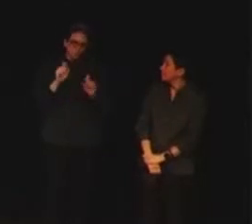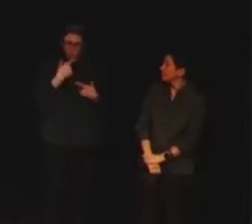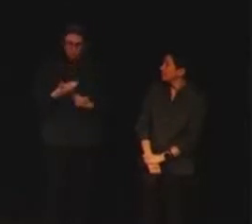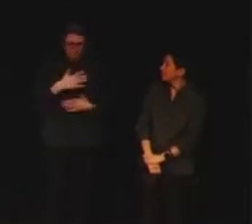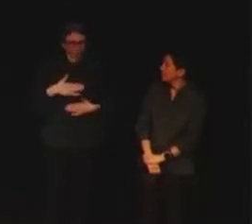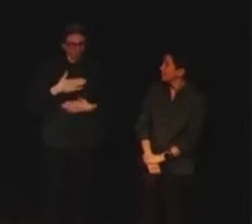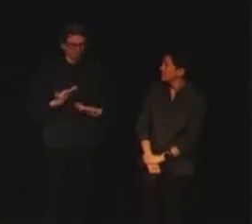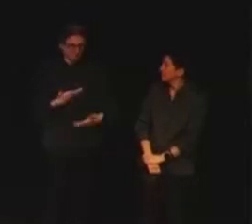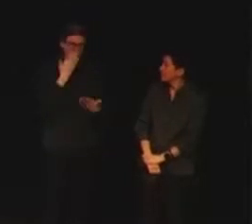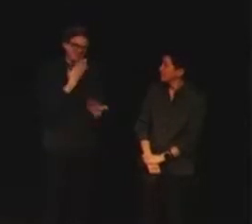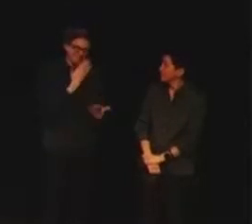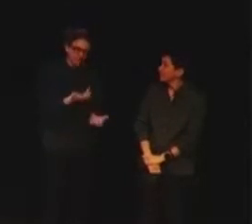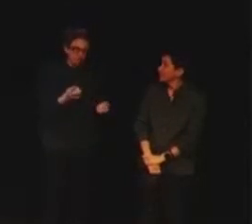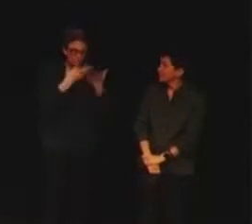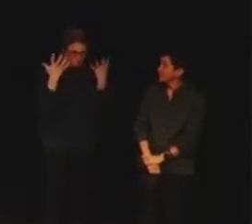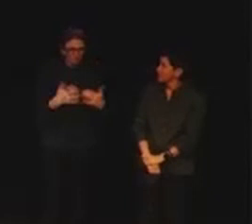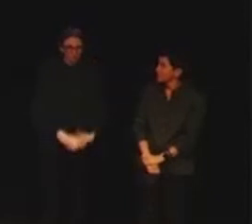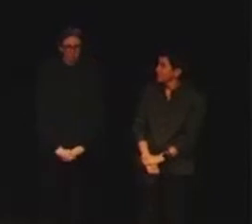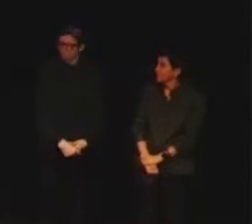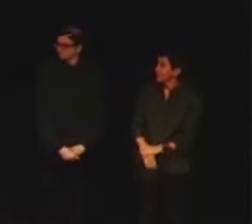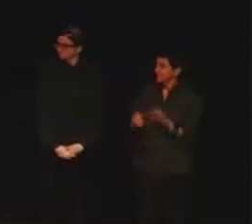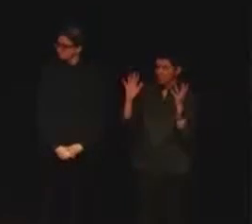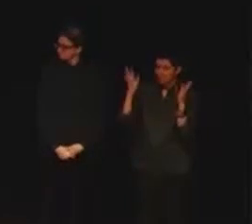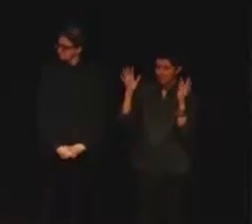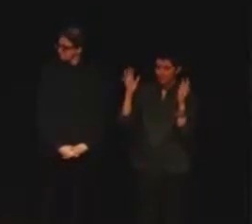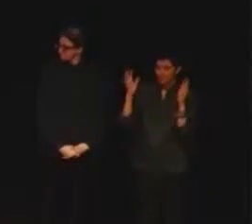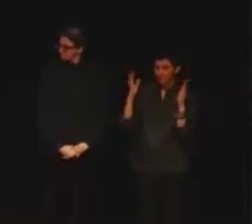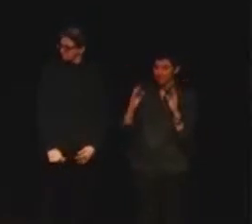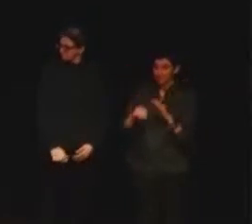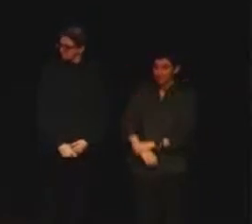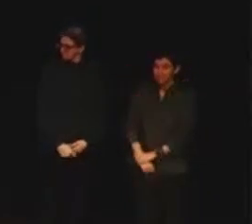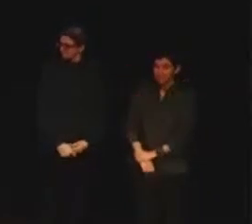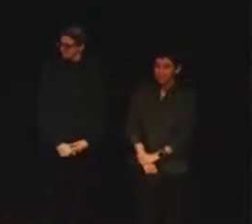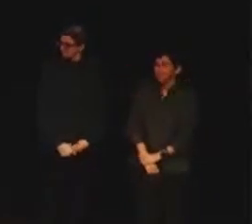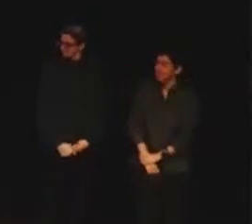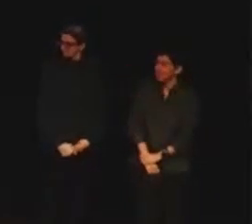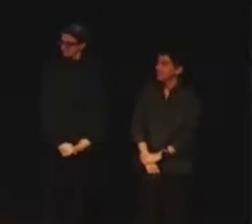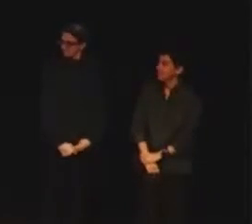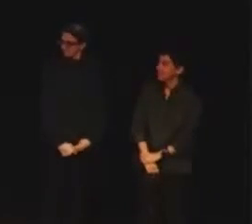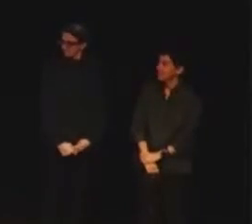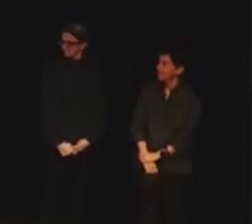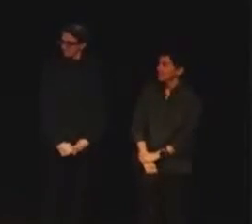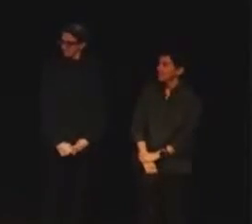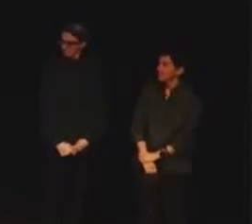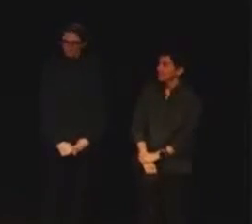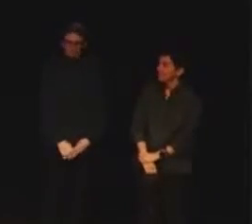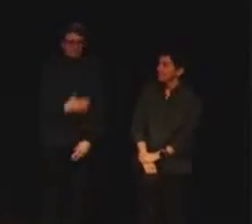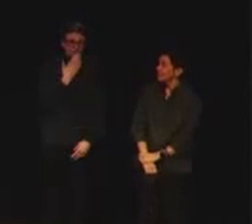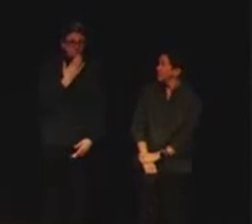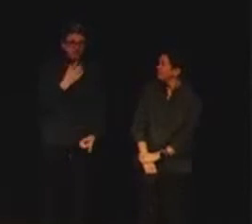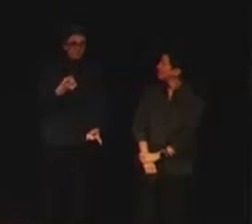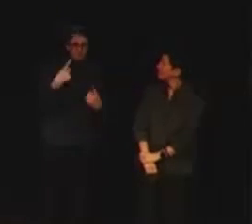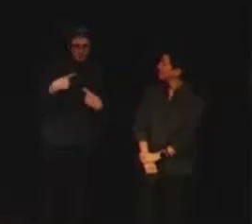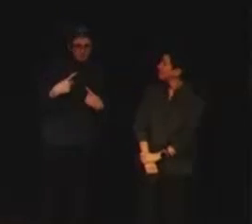much. Thank you, Michael, for moderating this. Thank you all for coming.